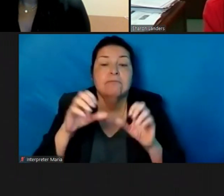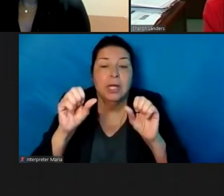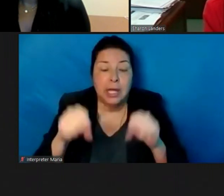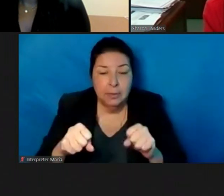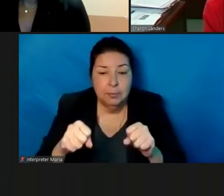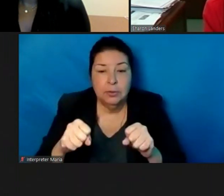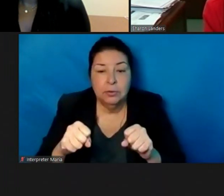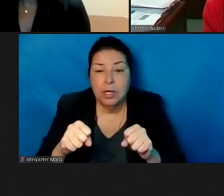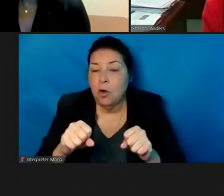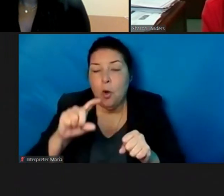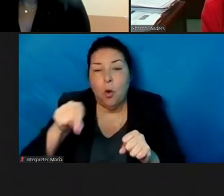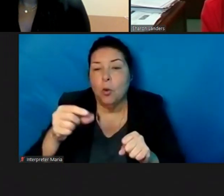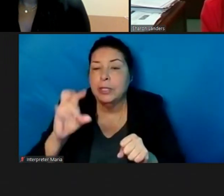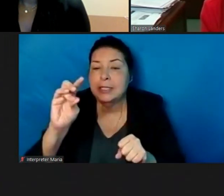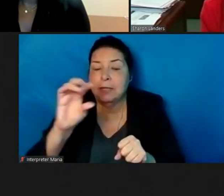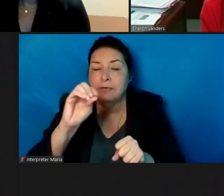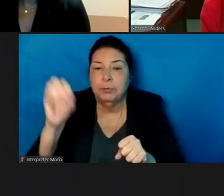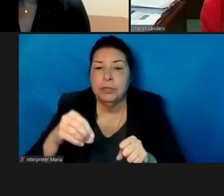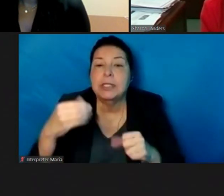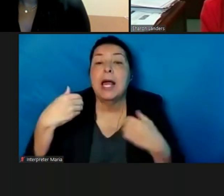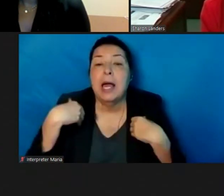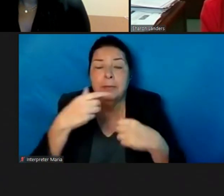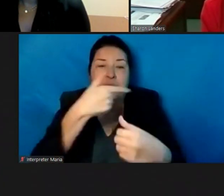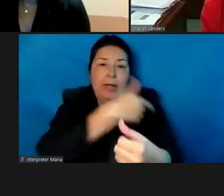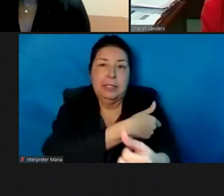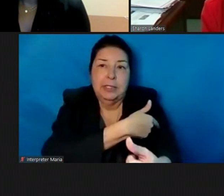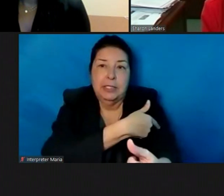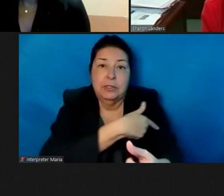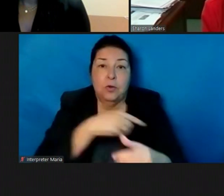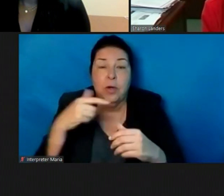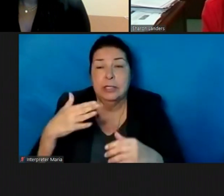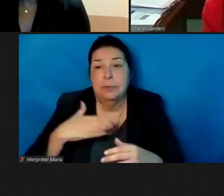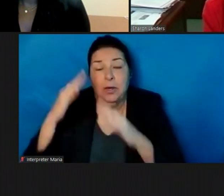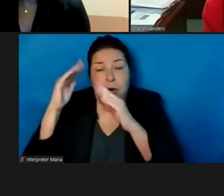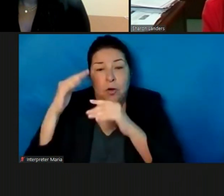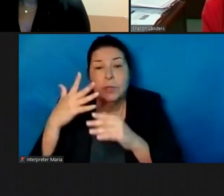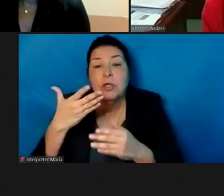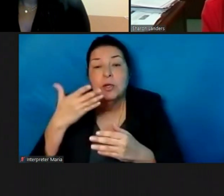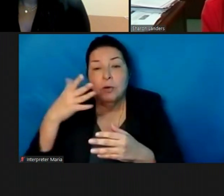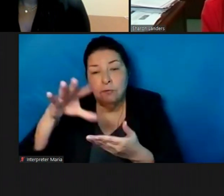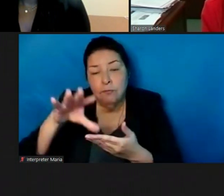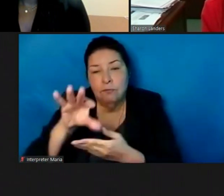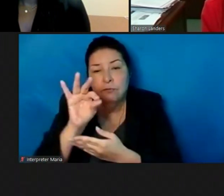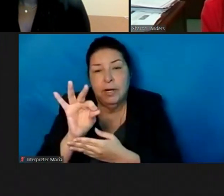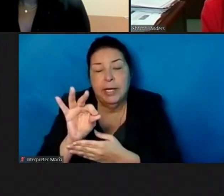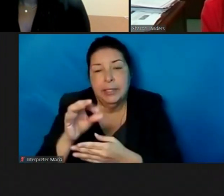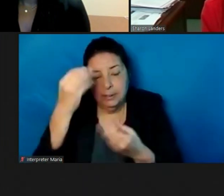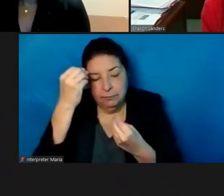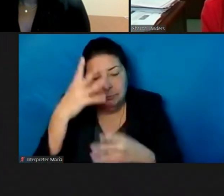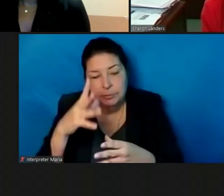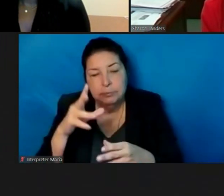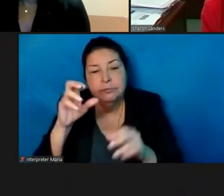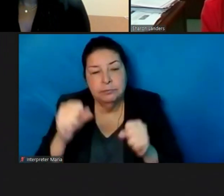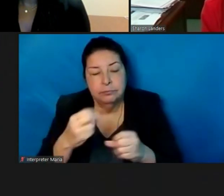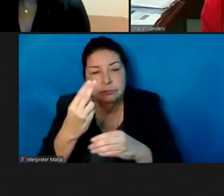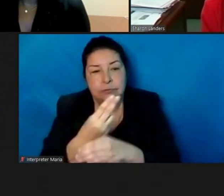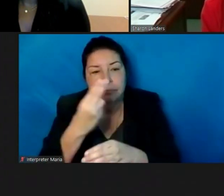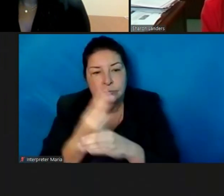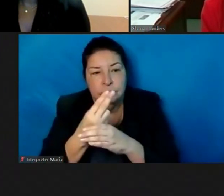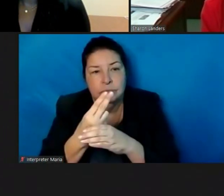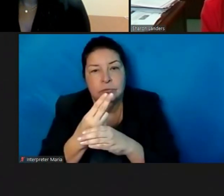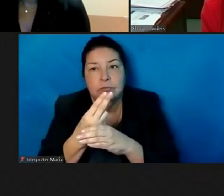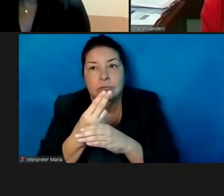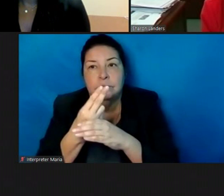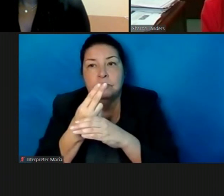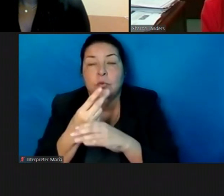So it is our hope that you will find information that will be great and useful. What I'm seeing is